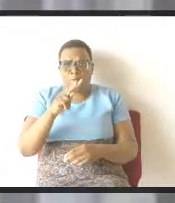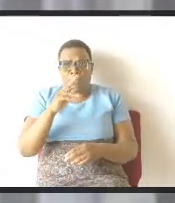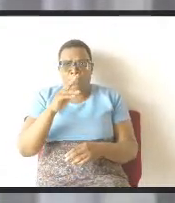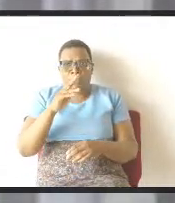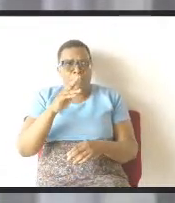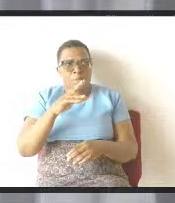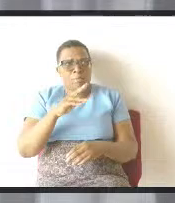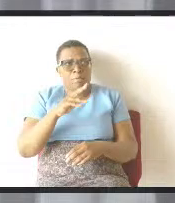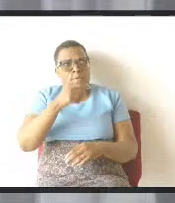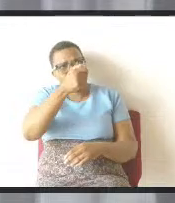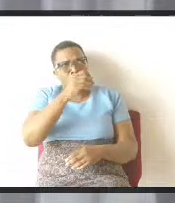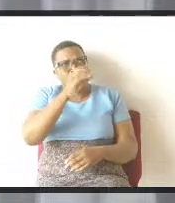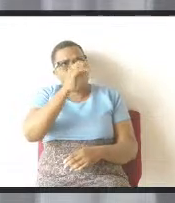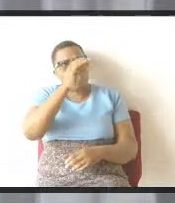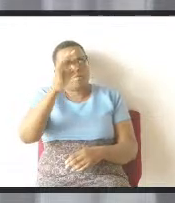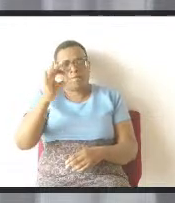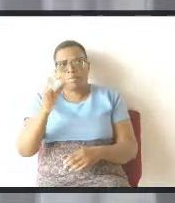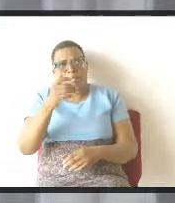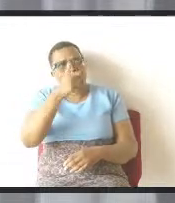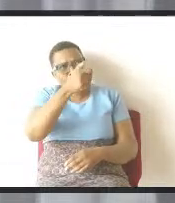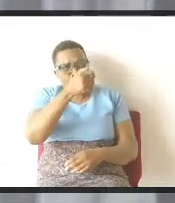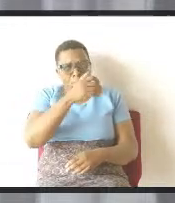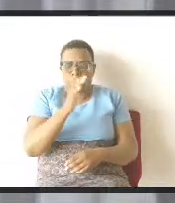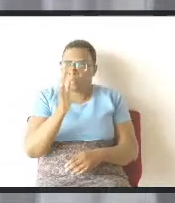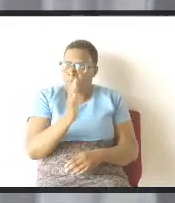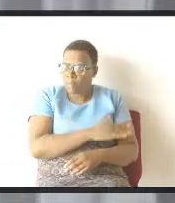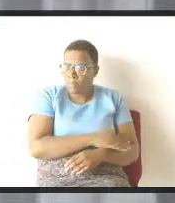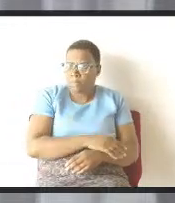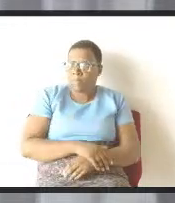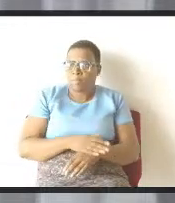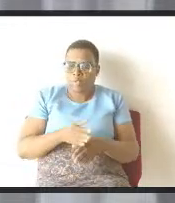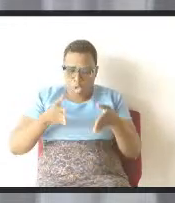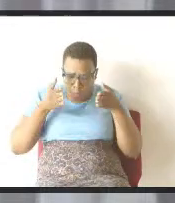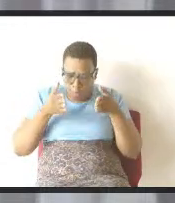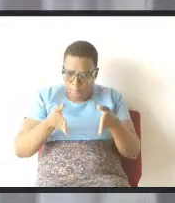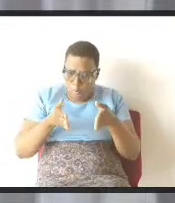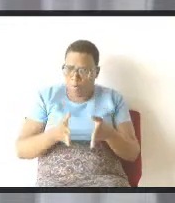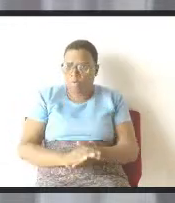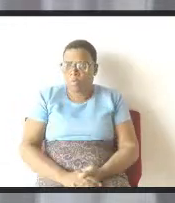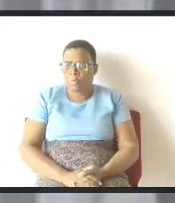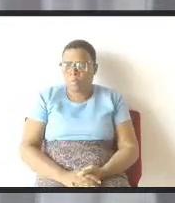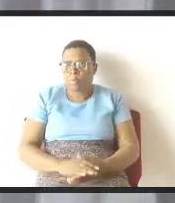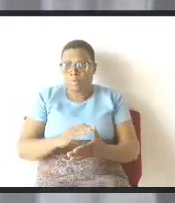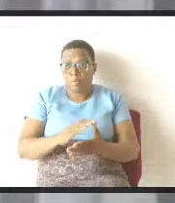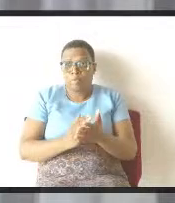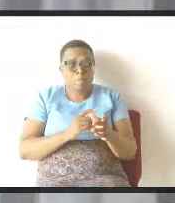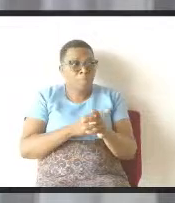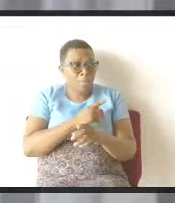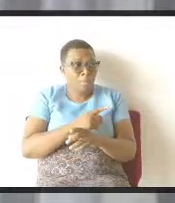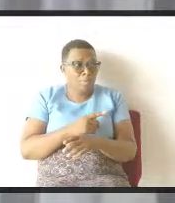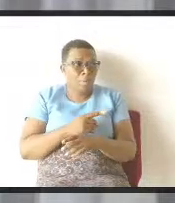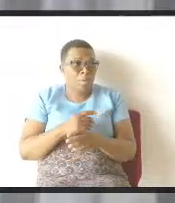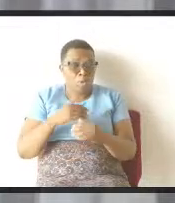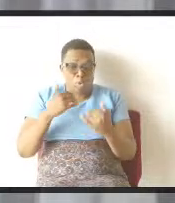In these days, as I get much older, become easily tired, drained.